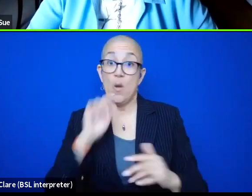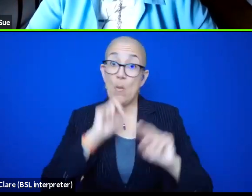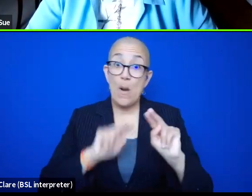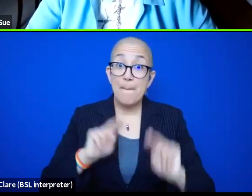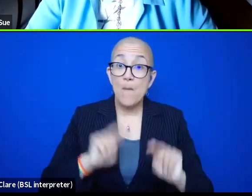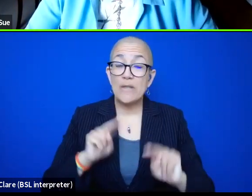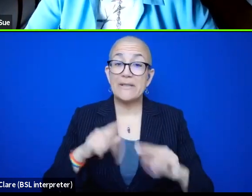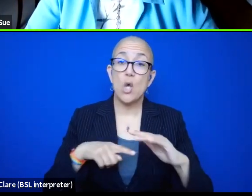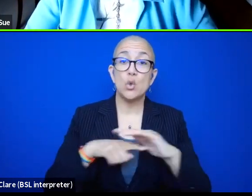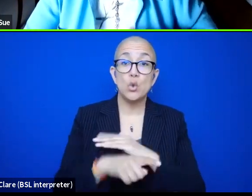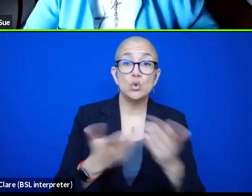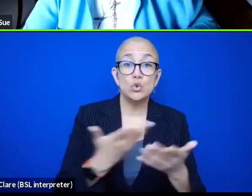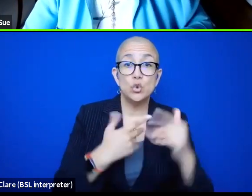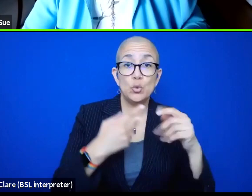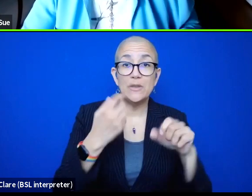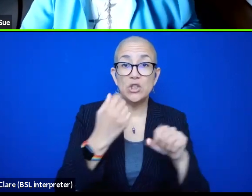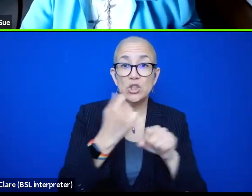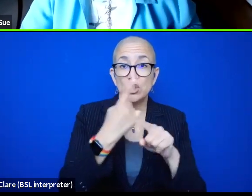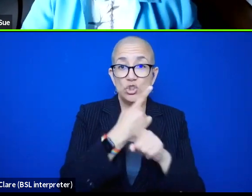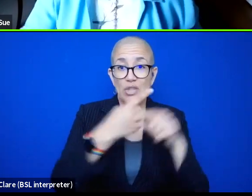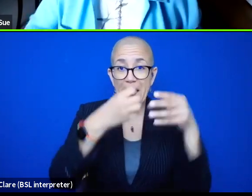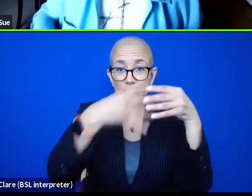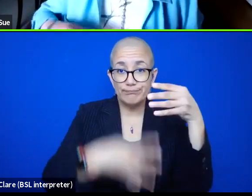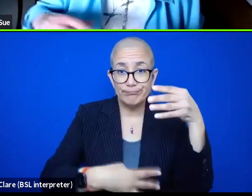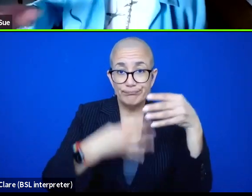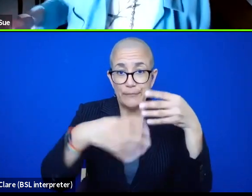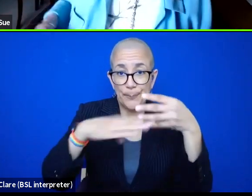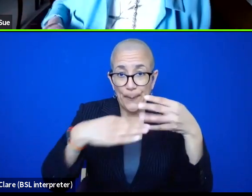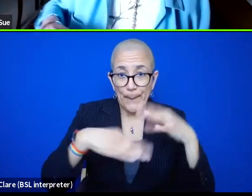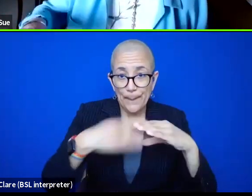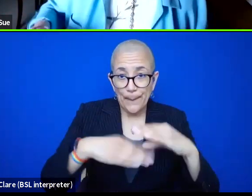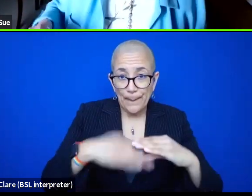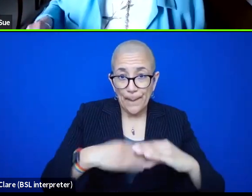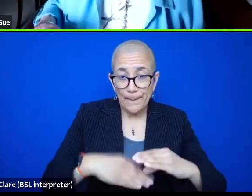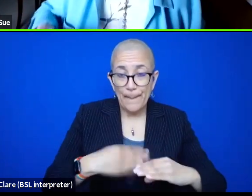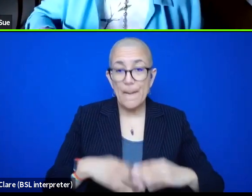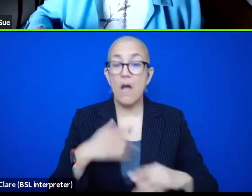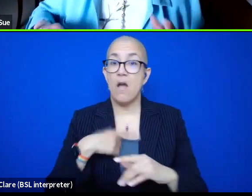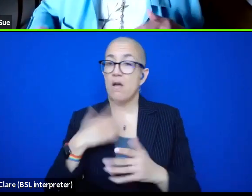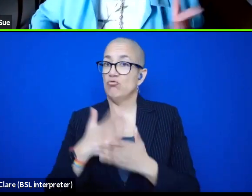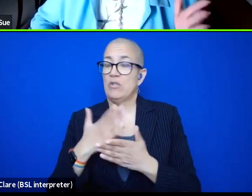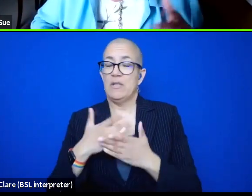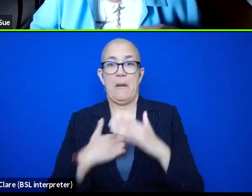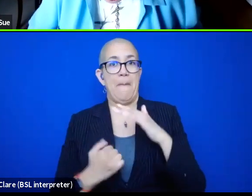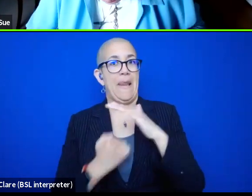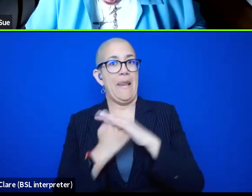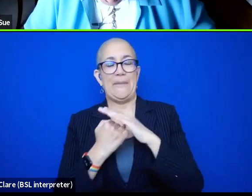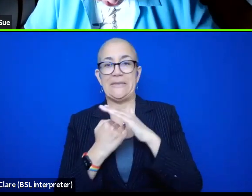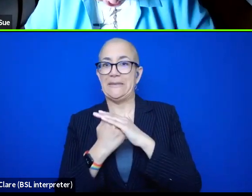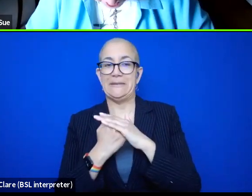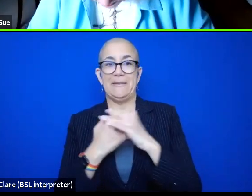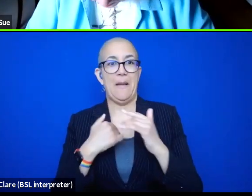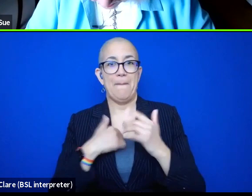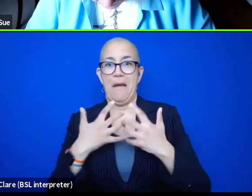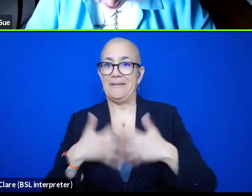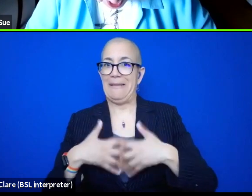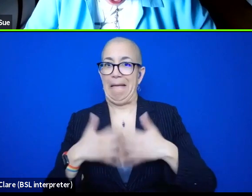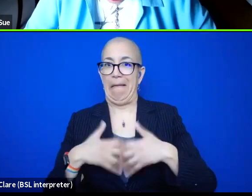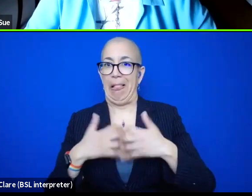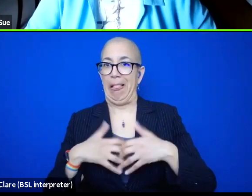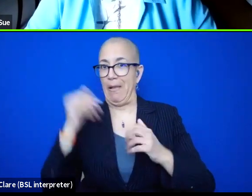the audience. I'm about the limit of my technical prowess. So I'm surrounded by different gadgets, which I hope I'll be able to manage in some way or